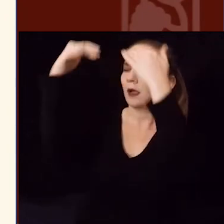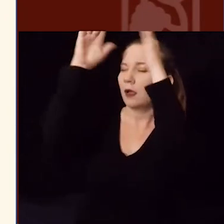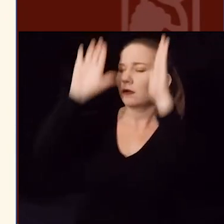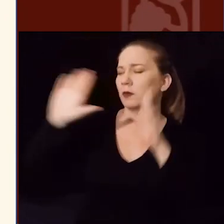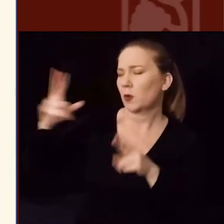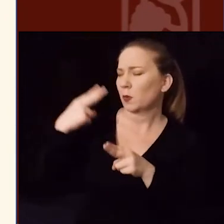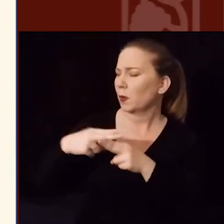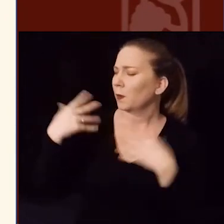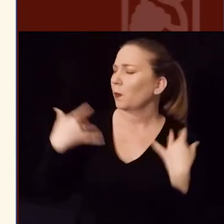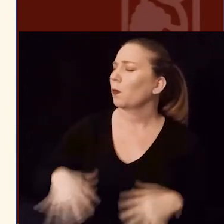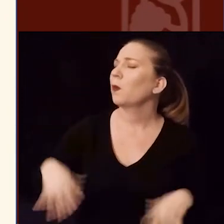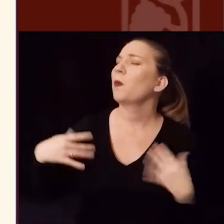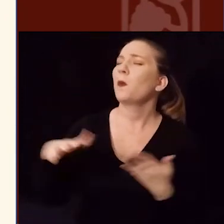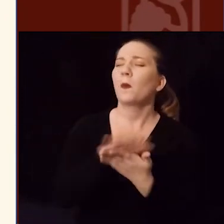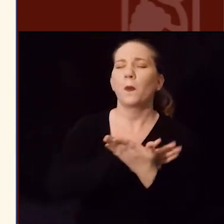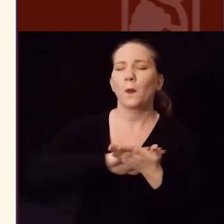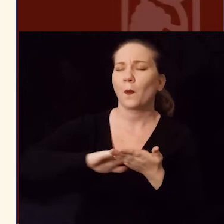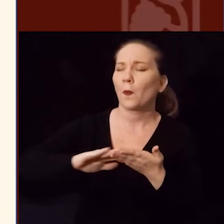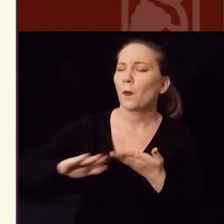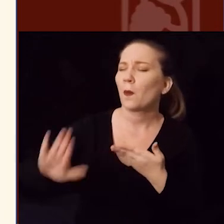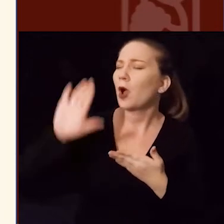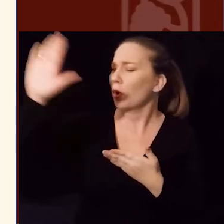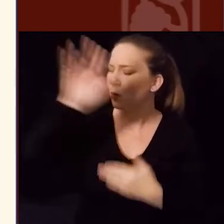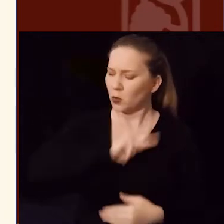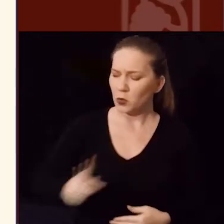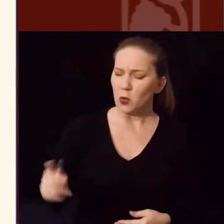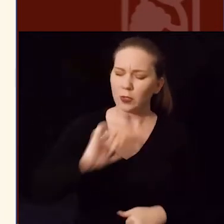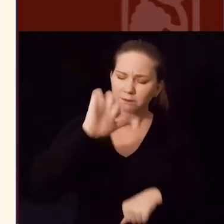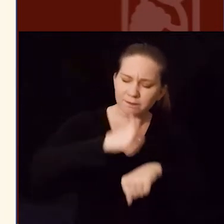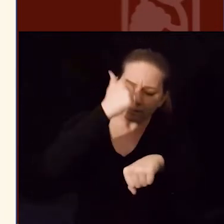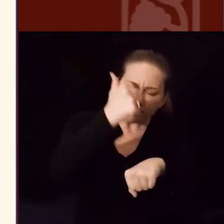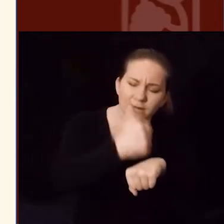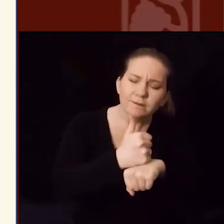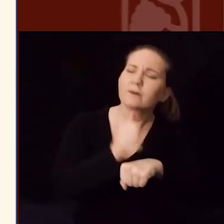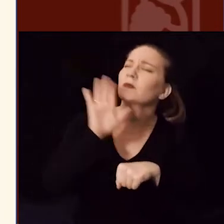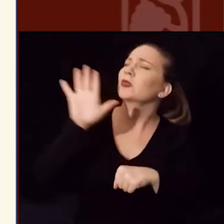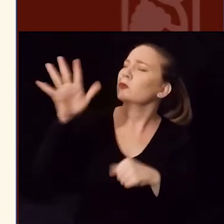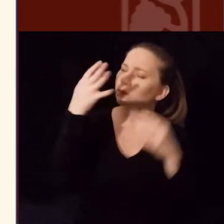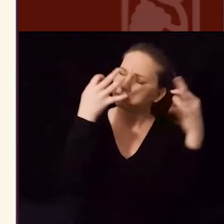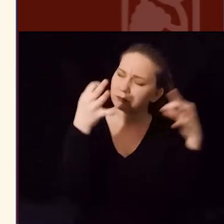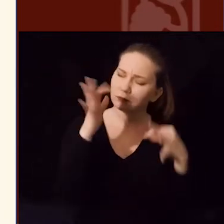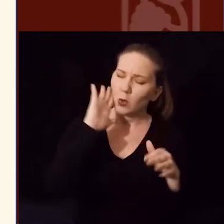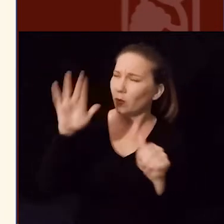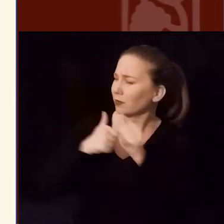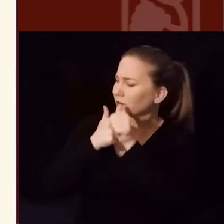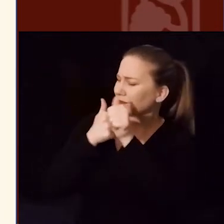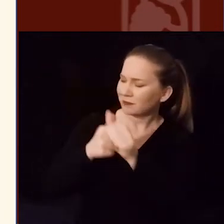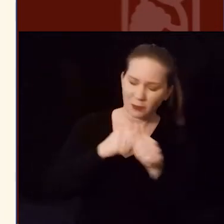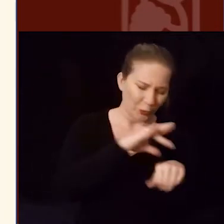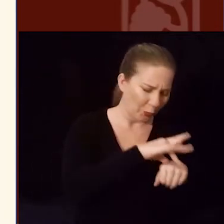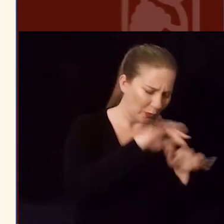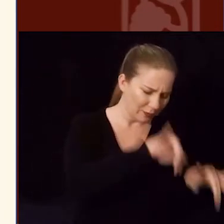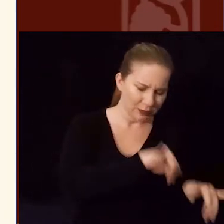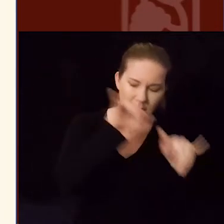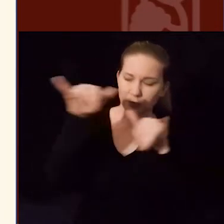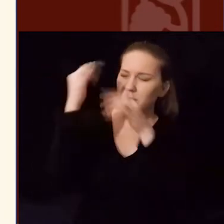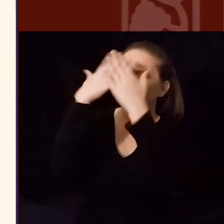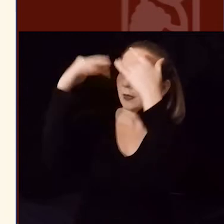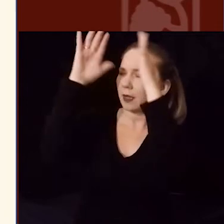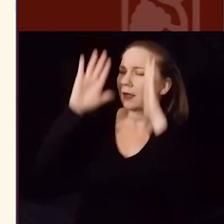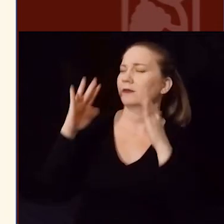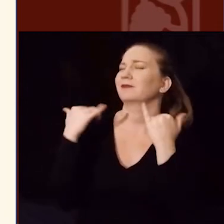name. Thy kingdom come, thy will be done, on earth as it is in heaven. Give us this day our daily